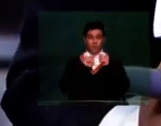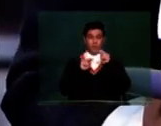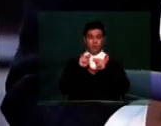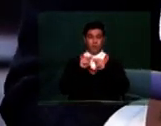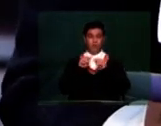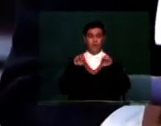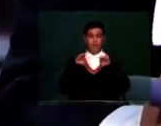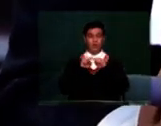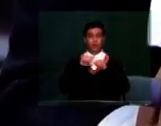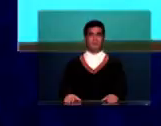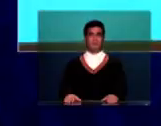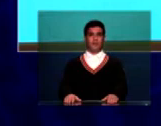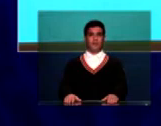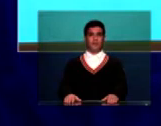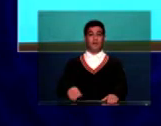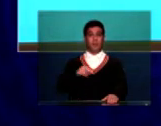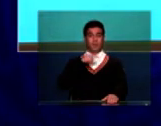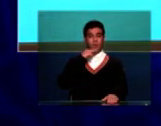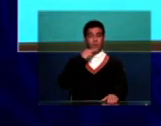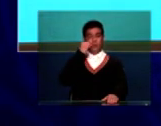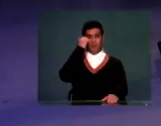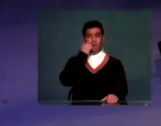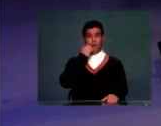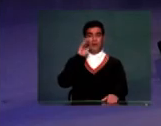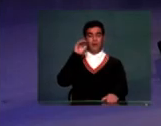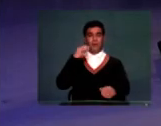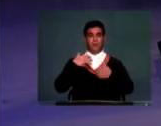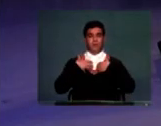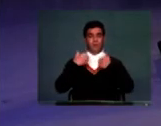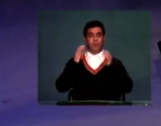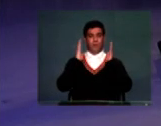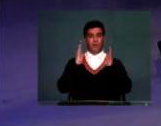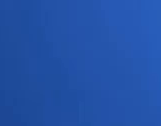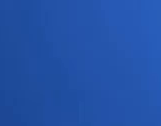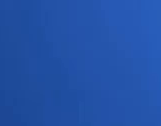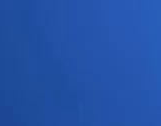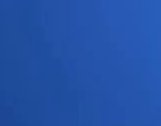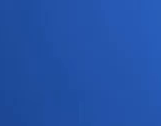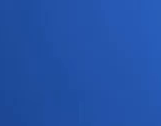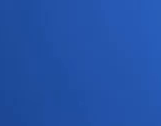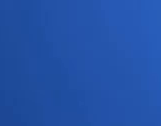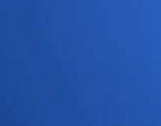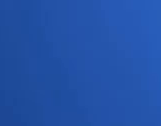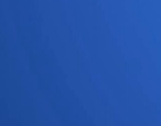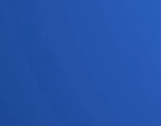asosida tenglashtirib ko'rishingiz mumkin. E'tiboringiz uchun rahmat. Xayr, sog' bo'ling.